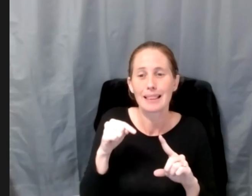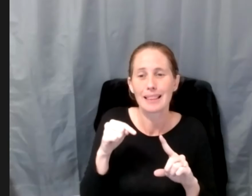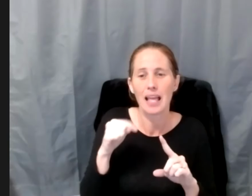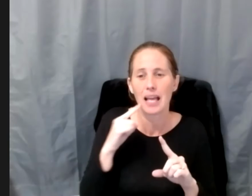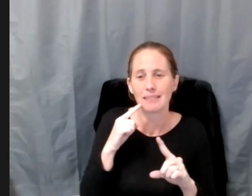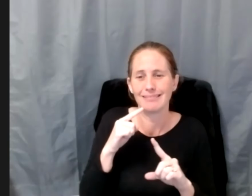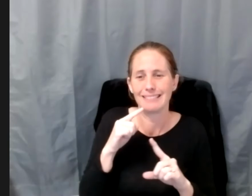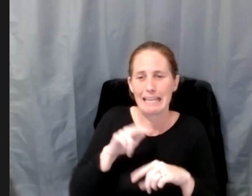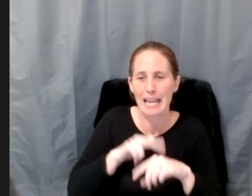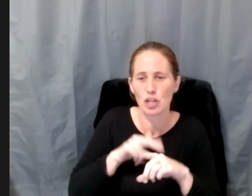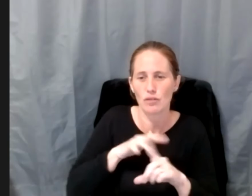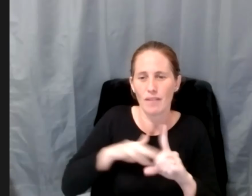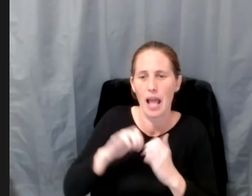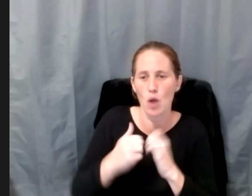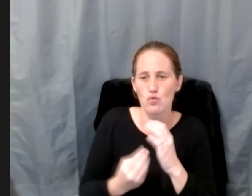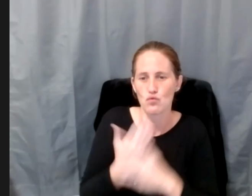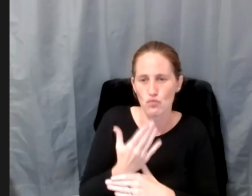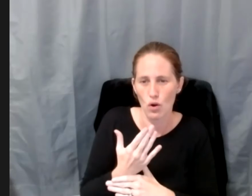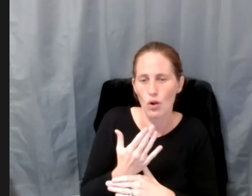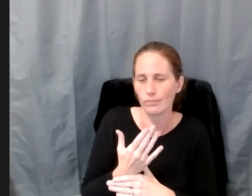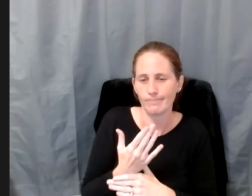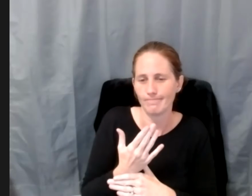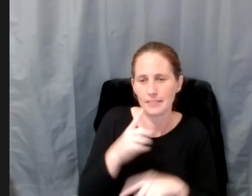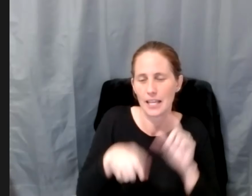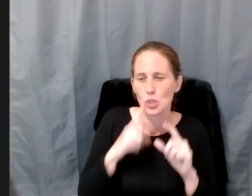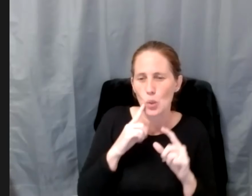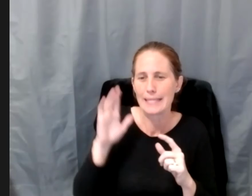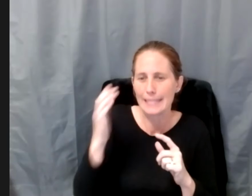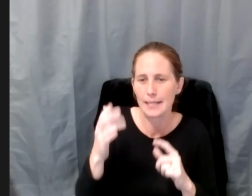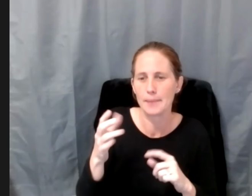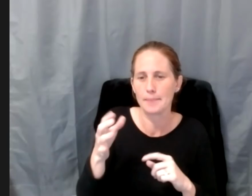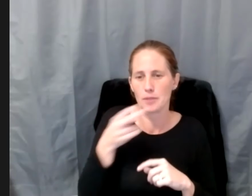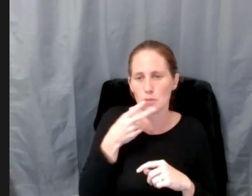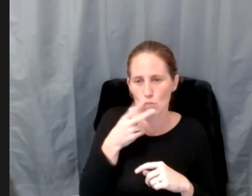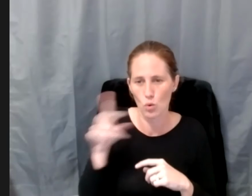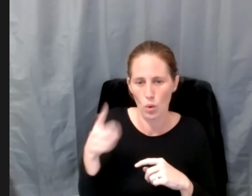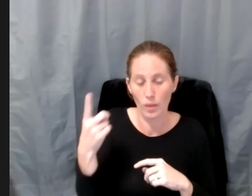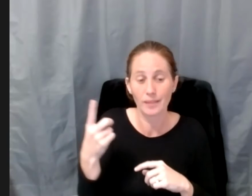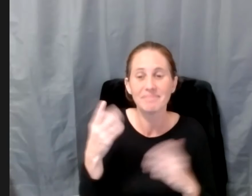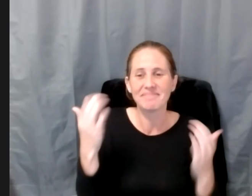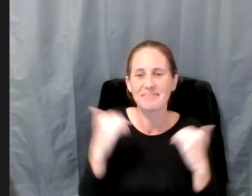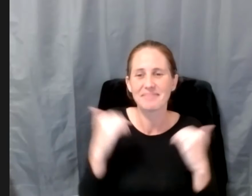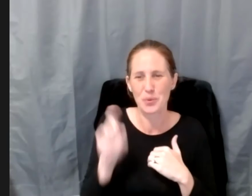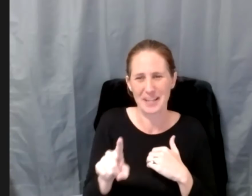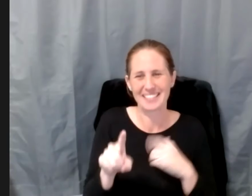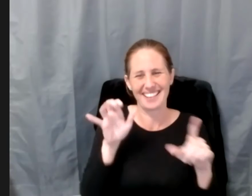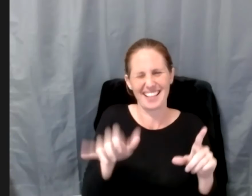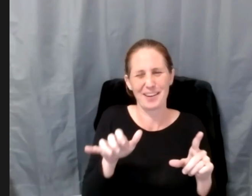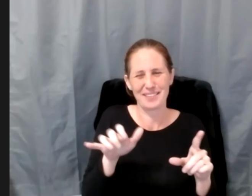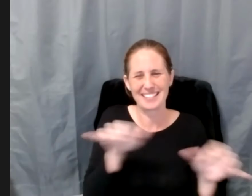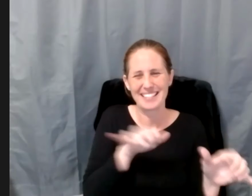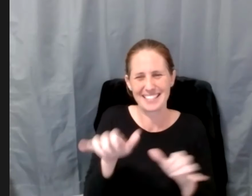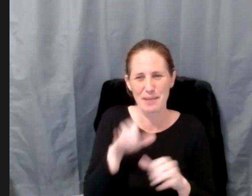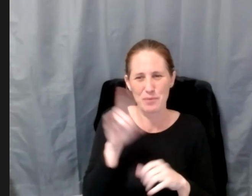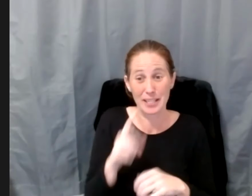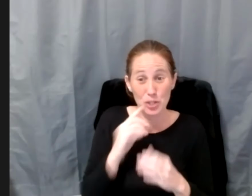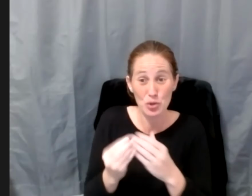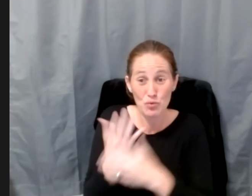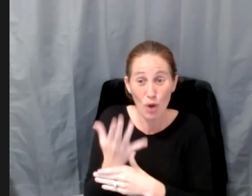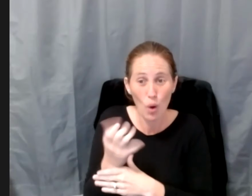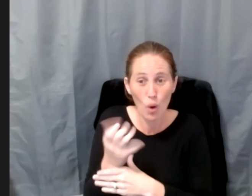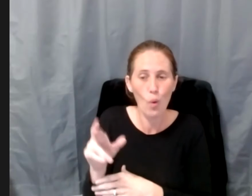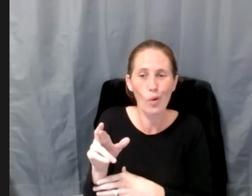So it does seem as if it was a smoke problem. Okay. And then that, that goes to the next question I was going to ask if that was exactly the question, it grow there or were dried